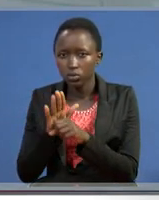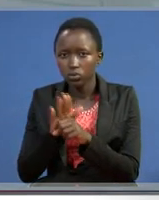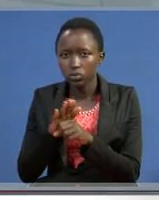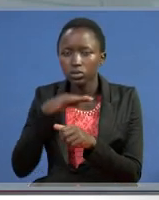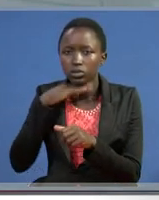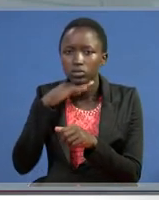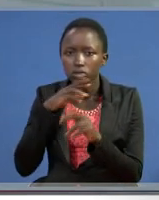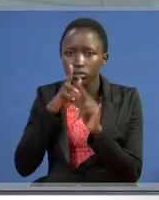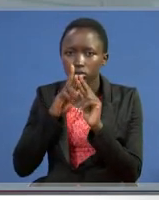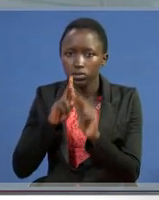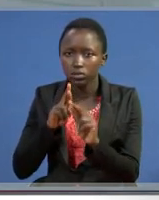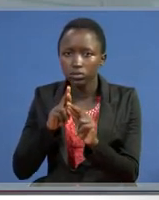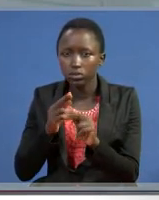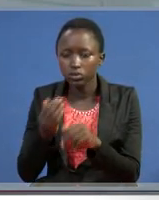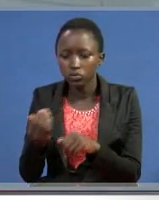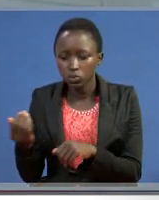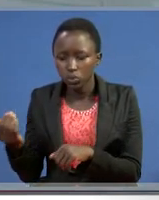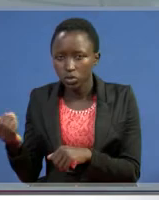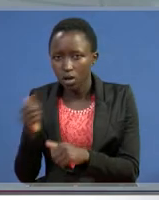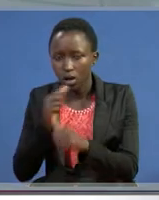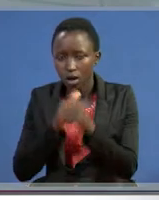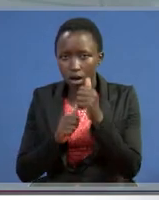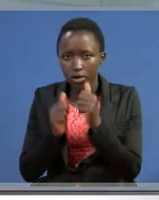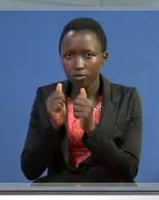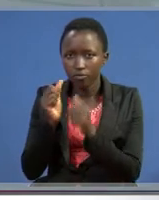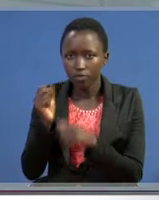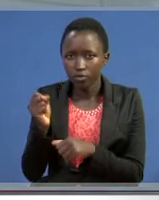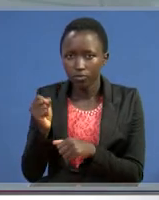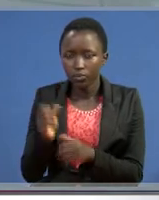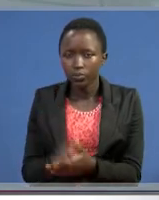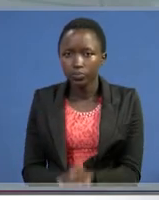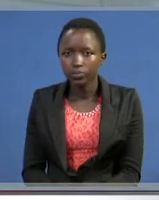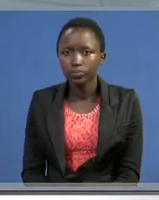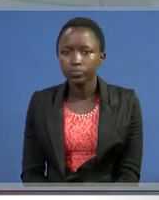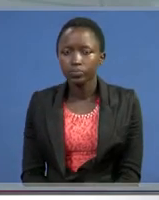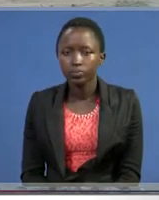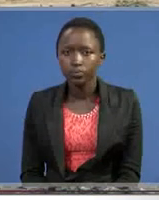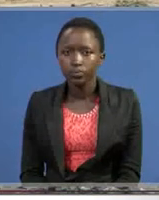these deaths are reported in children under five McGee reports